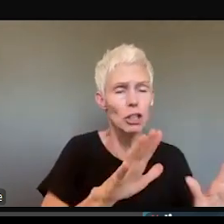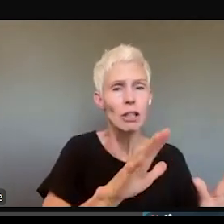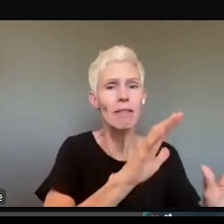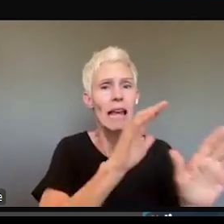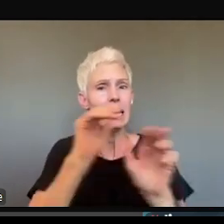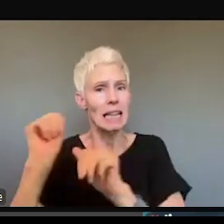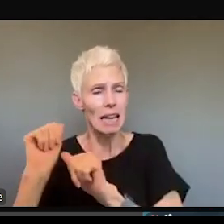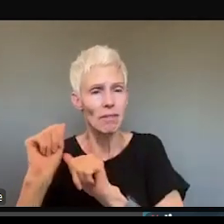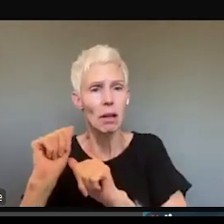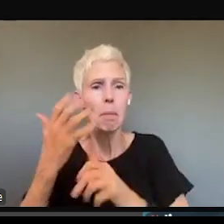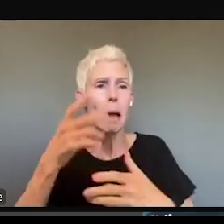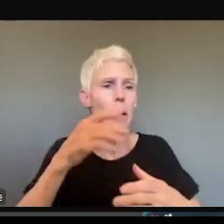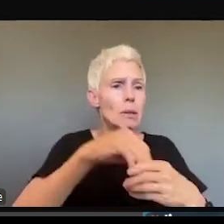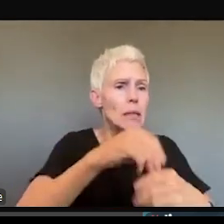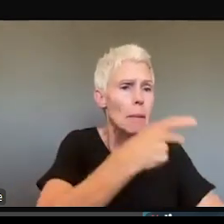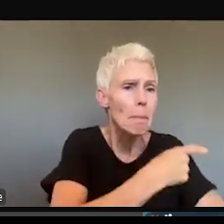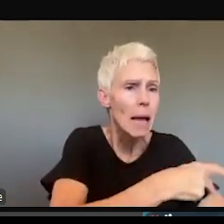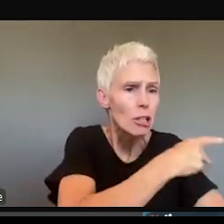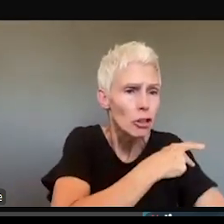inpatient or